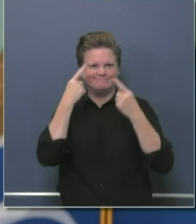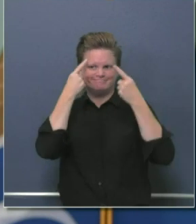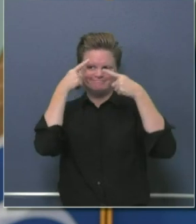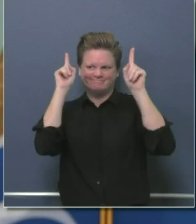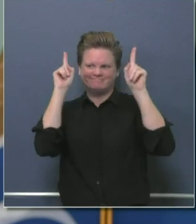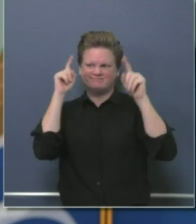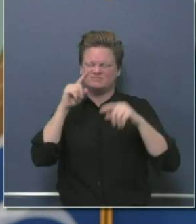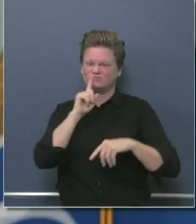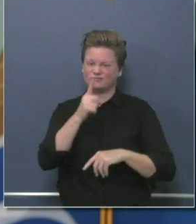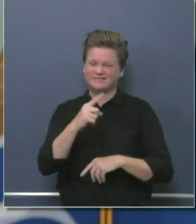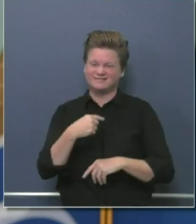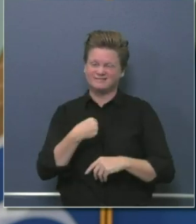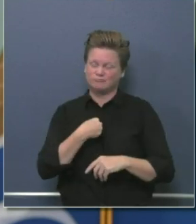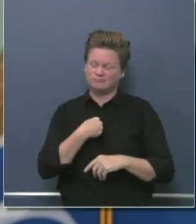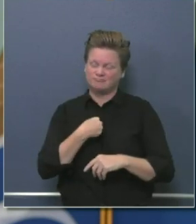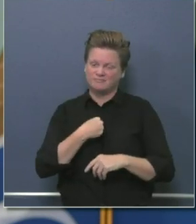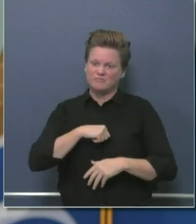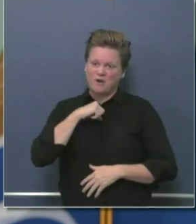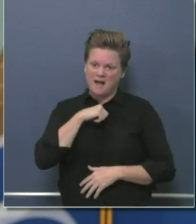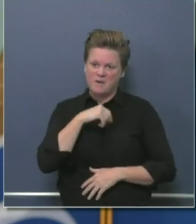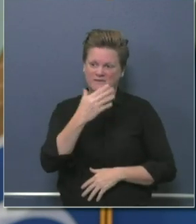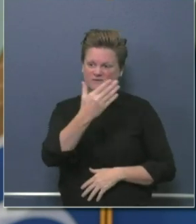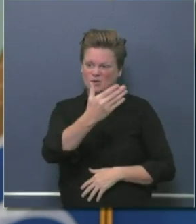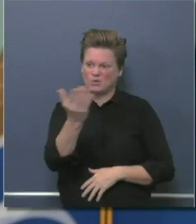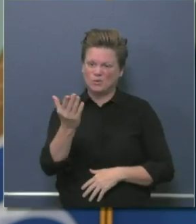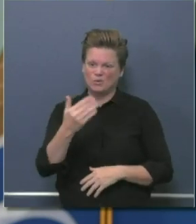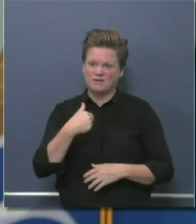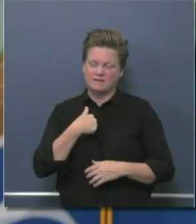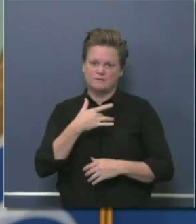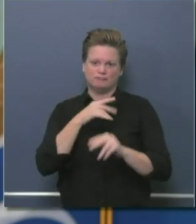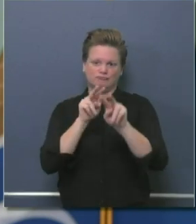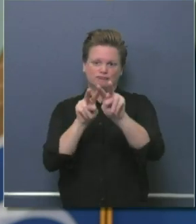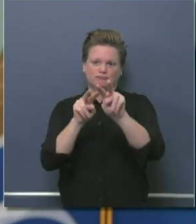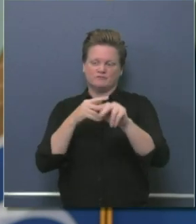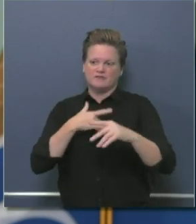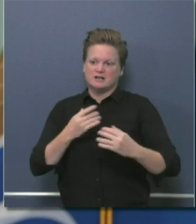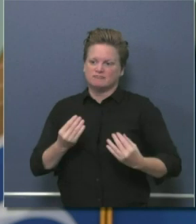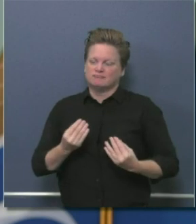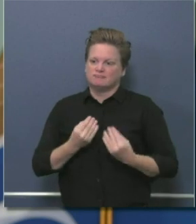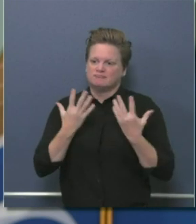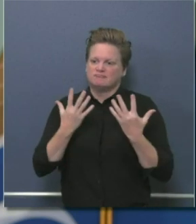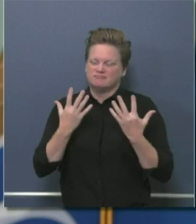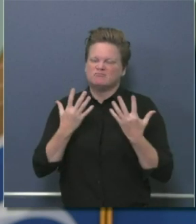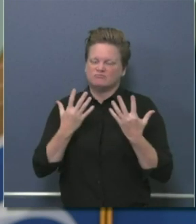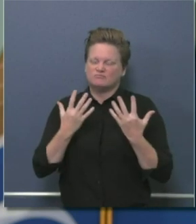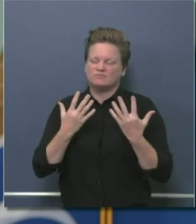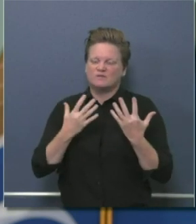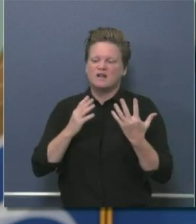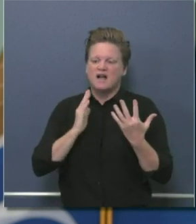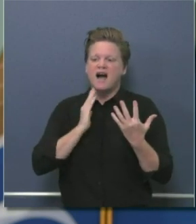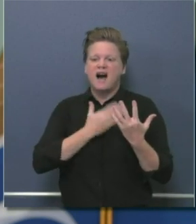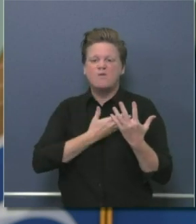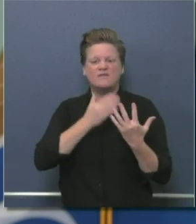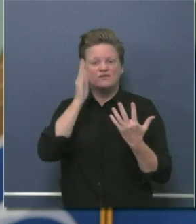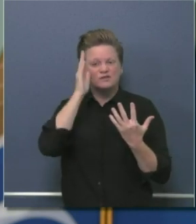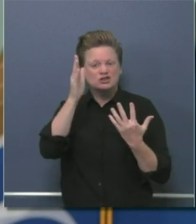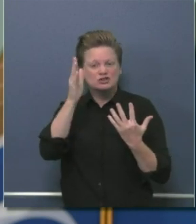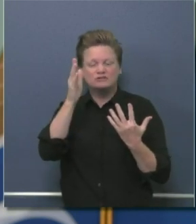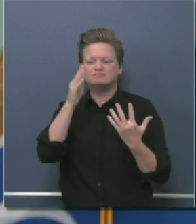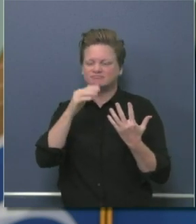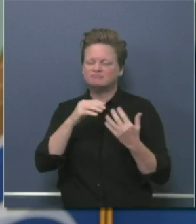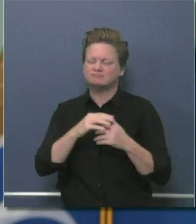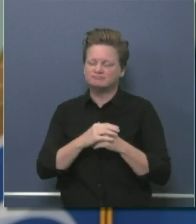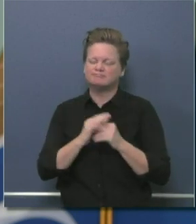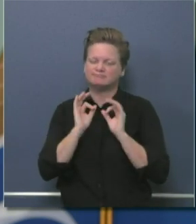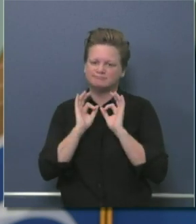I'm incredibly emboldened and enlivened about our prospects in the future, as long, again, as we're driven not by